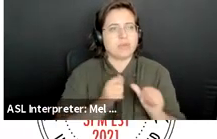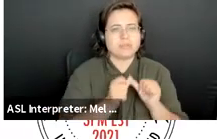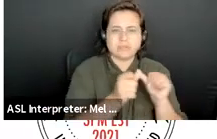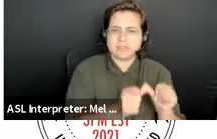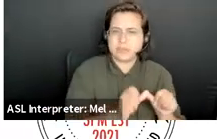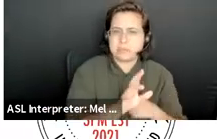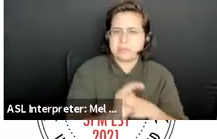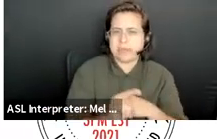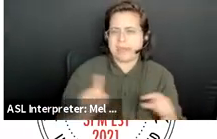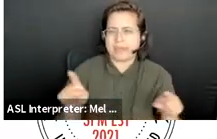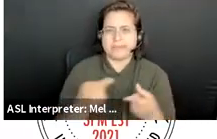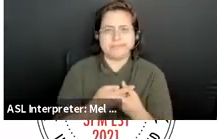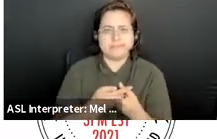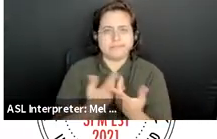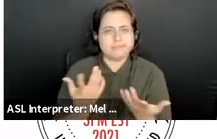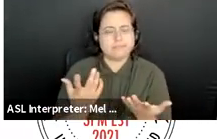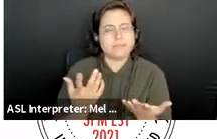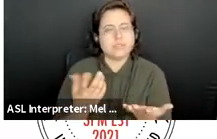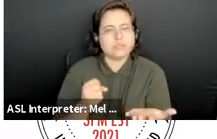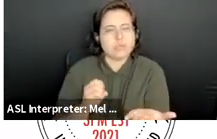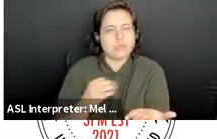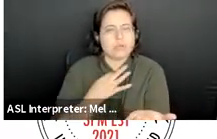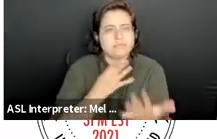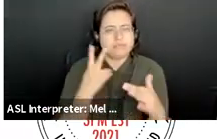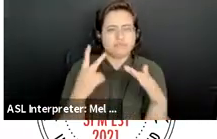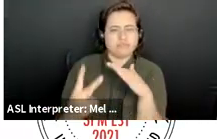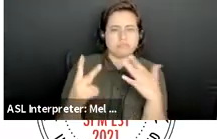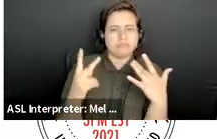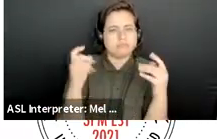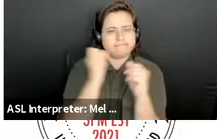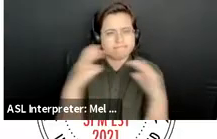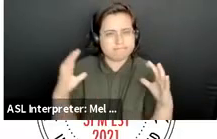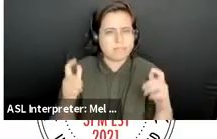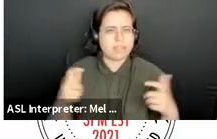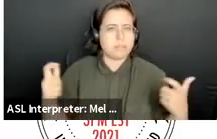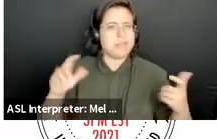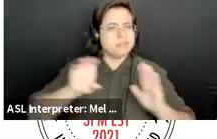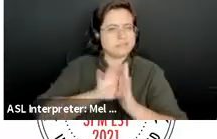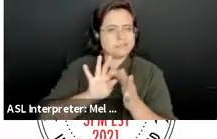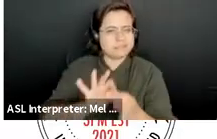US. So what does this suggest to you about the bigger picture on the travel ban?